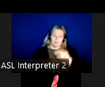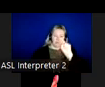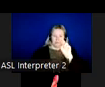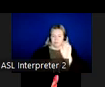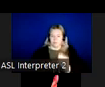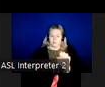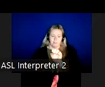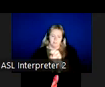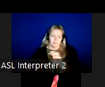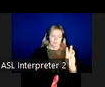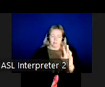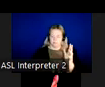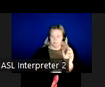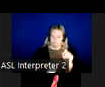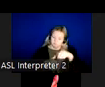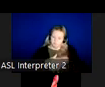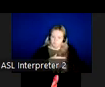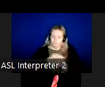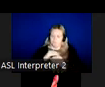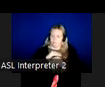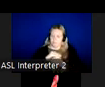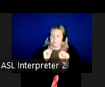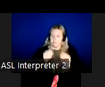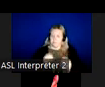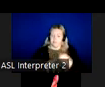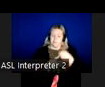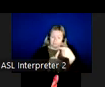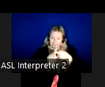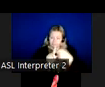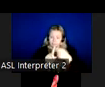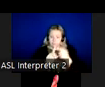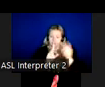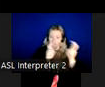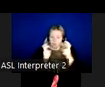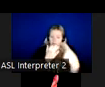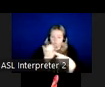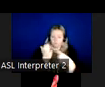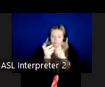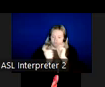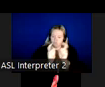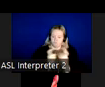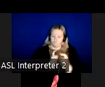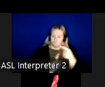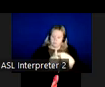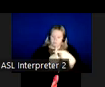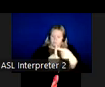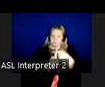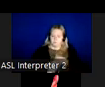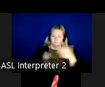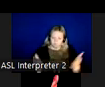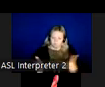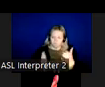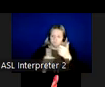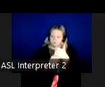the topics do change on a monthly basis. So I do encourage everybody to have a look at the Murphy